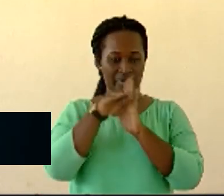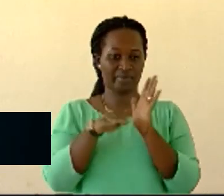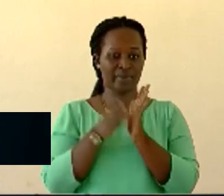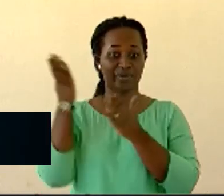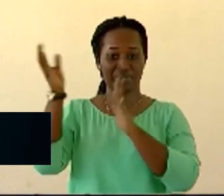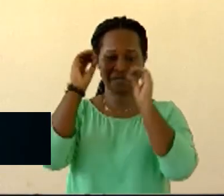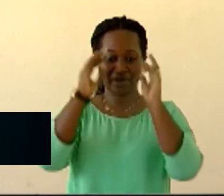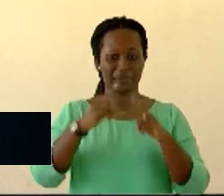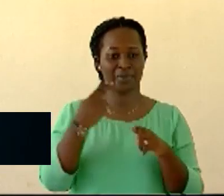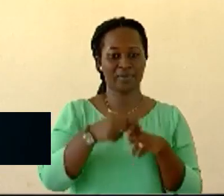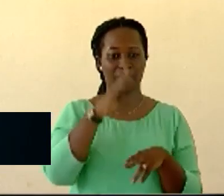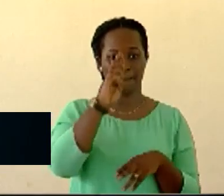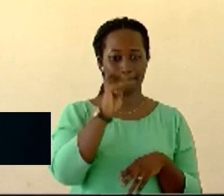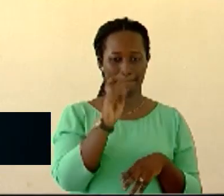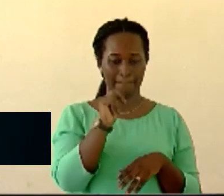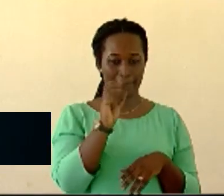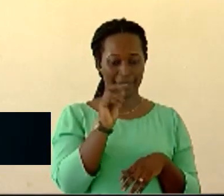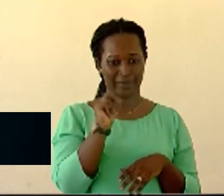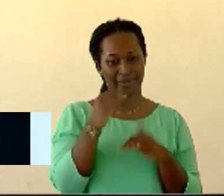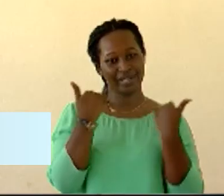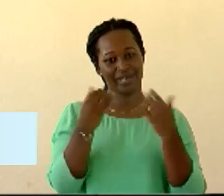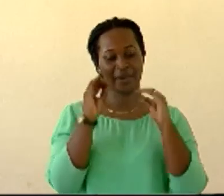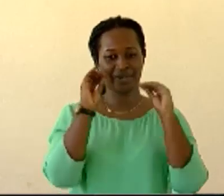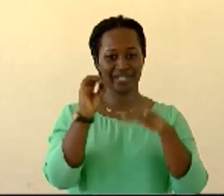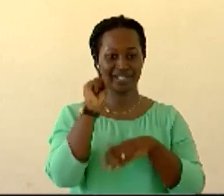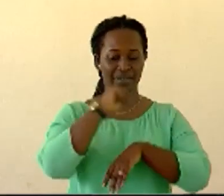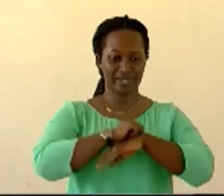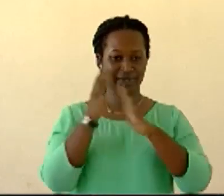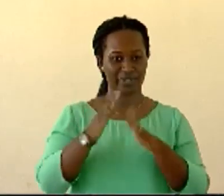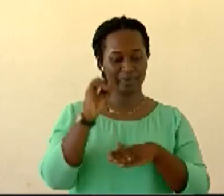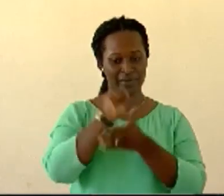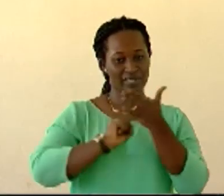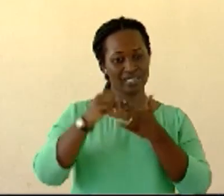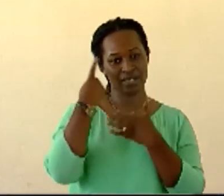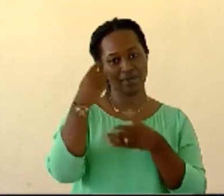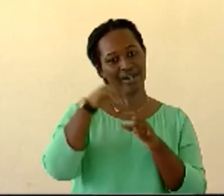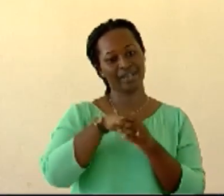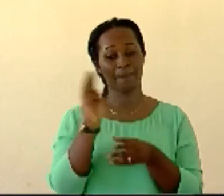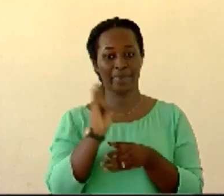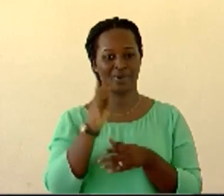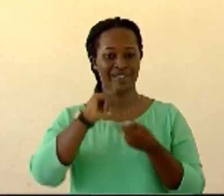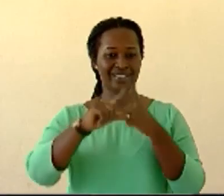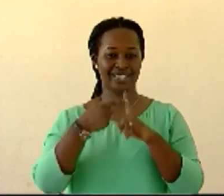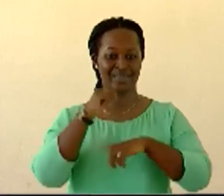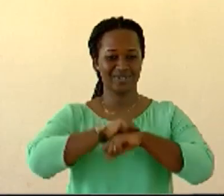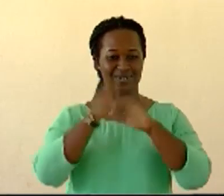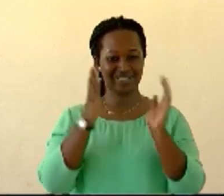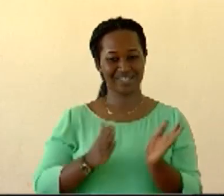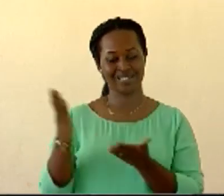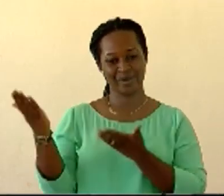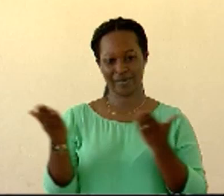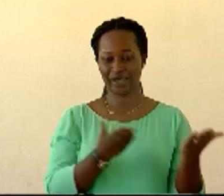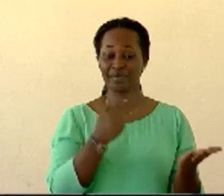1 students in biology. Dear students, you're welcome. I request you to